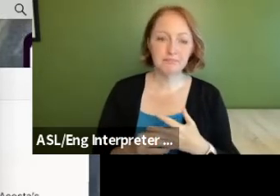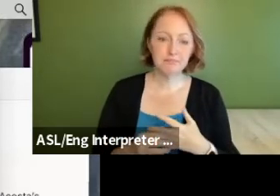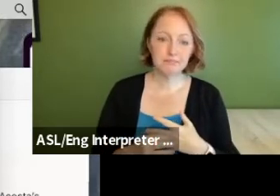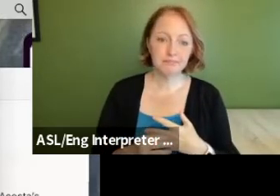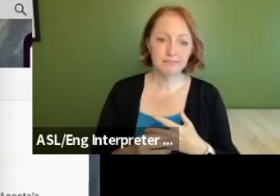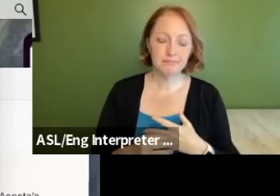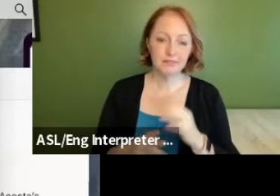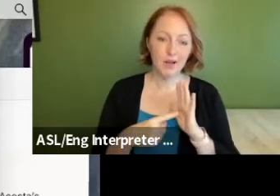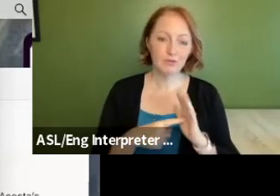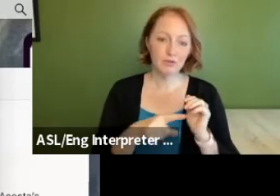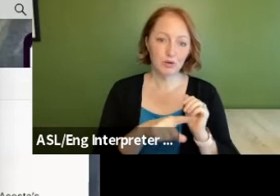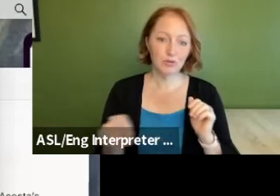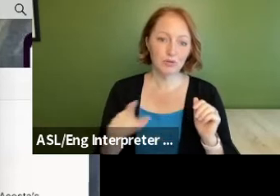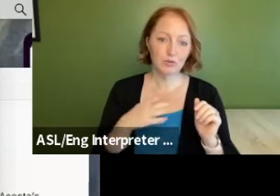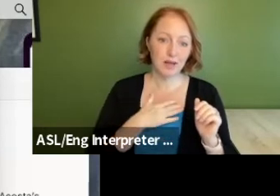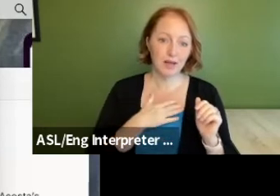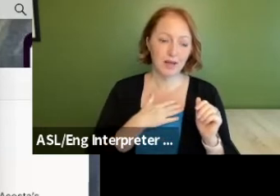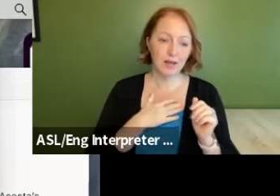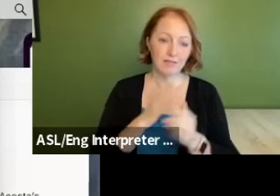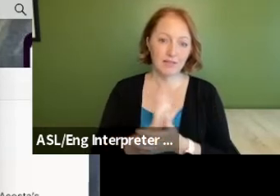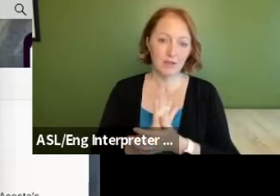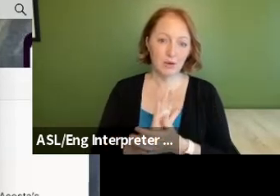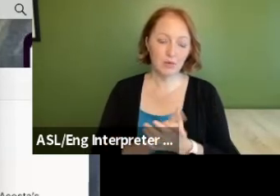So I'm going to show you my video.